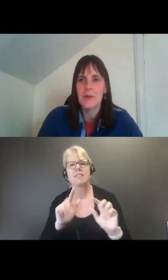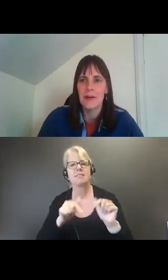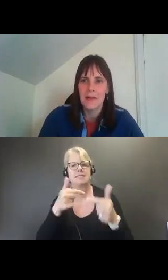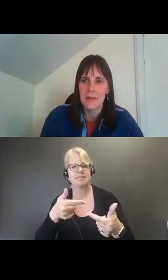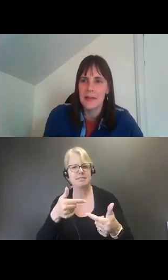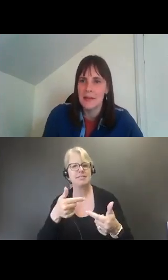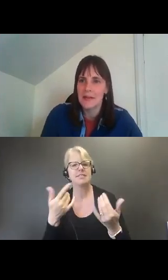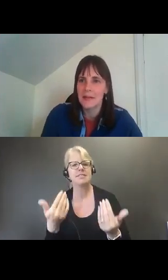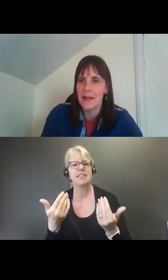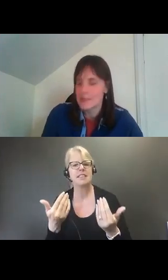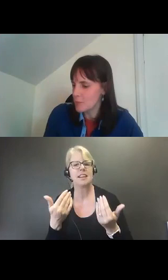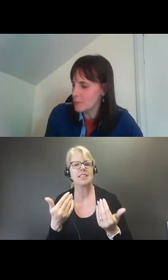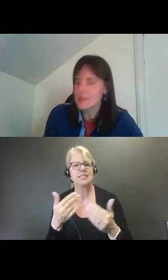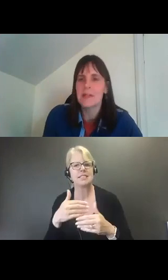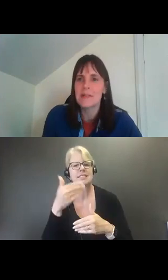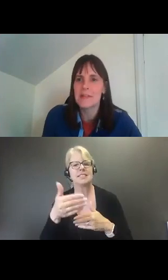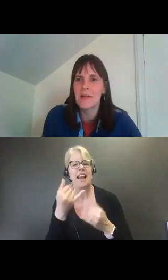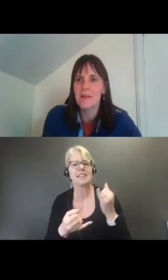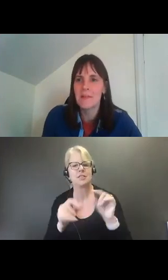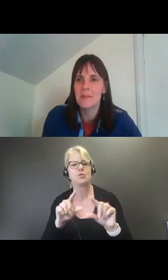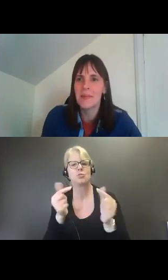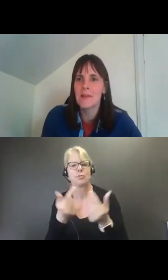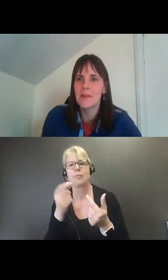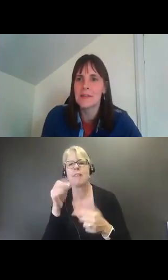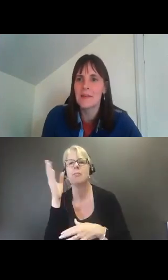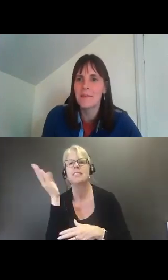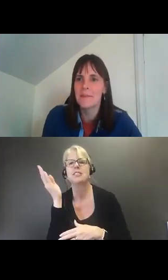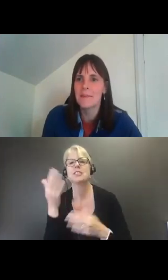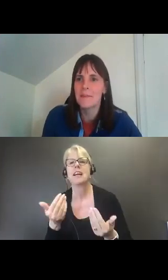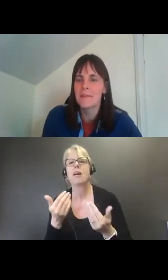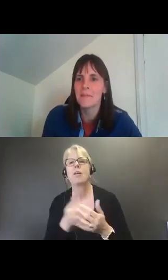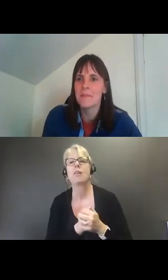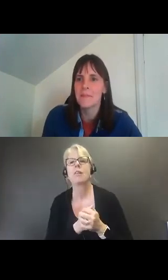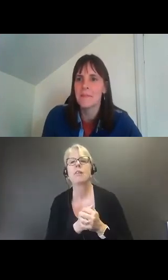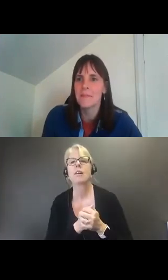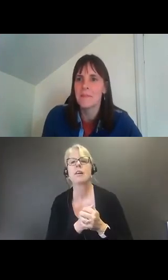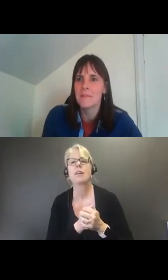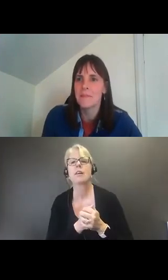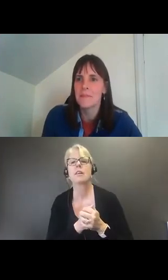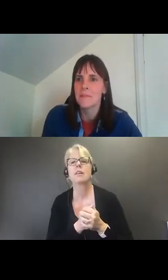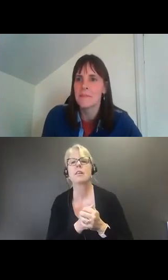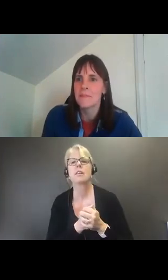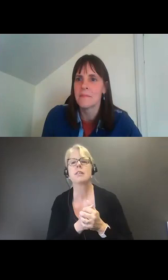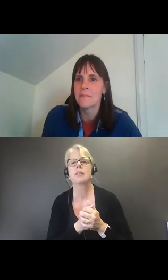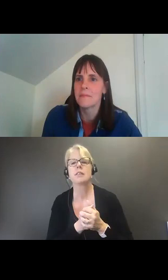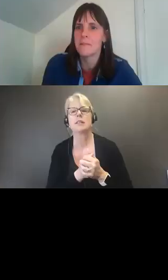to the last group of presenters now. Thank you for listening. Thank you so much, Laura.